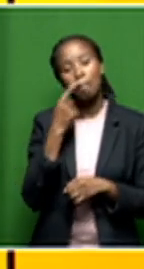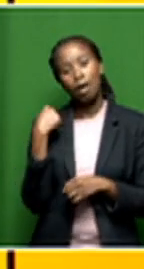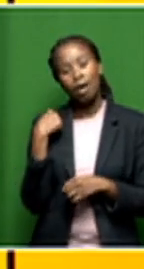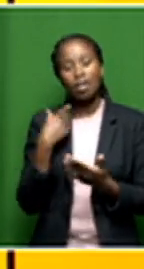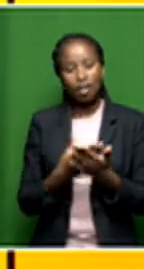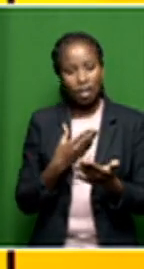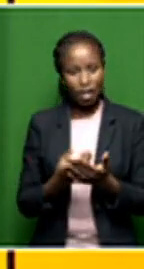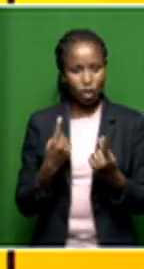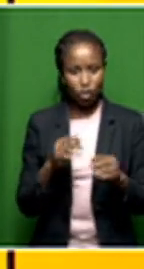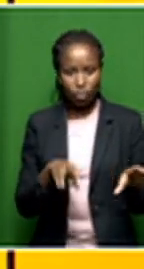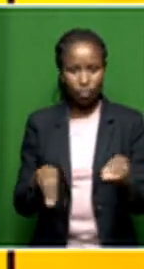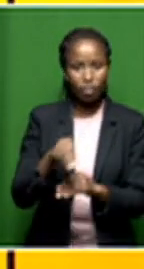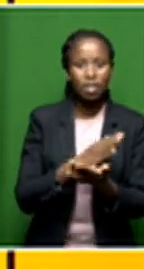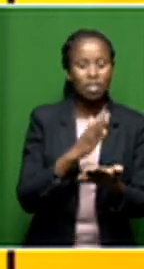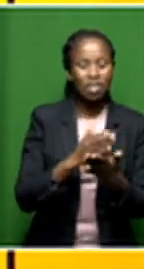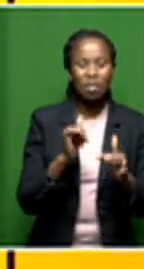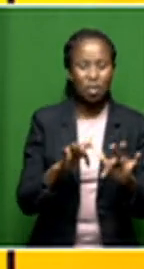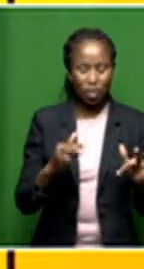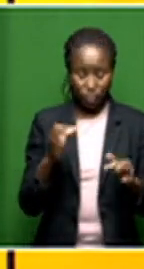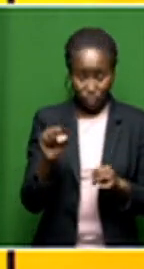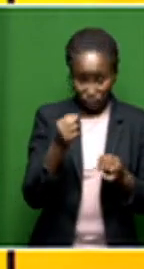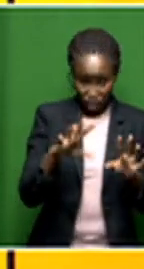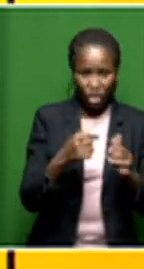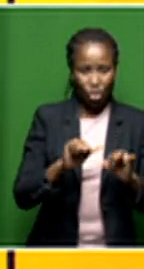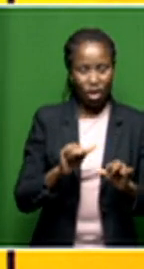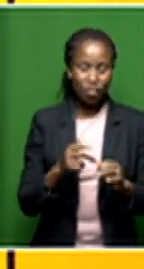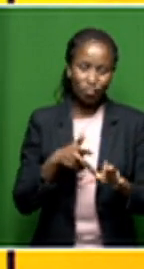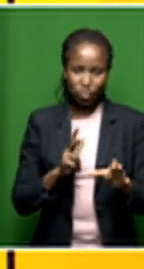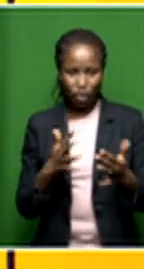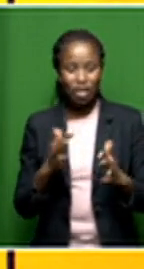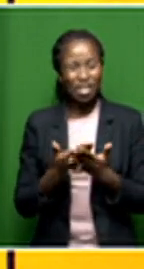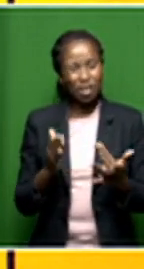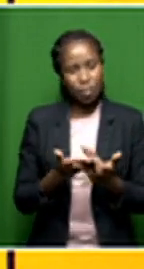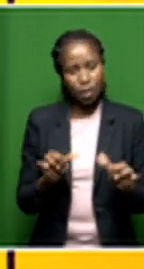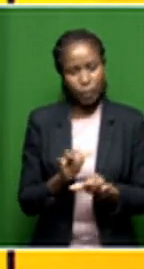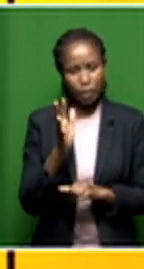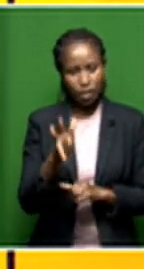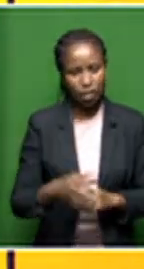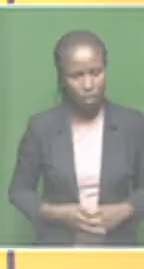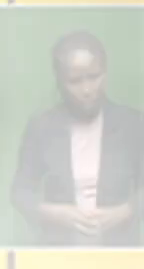administrators who left after a year and a half into the process. Let's take a quick break.